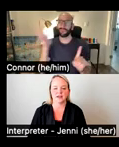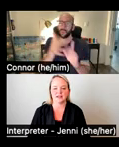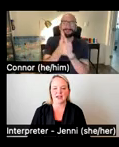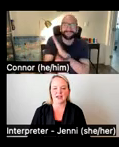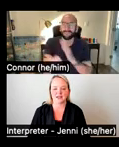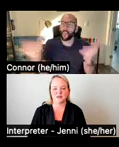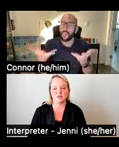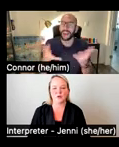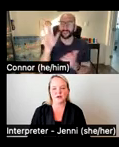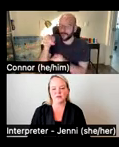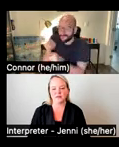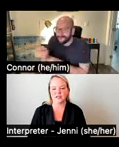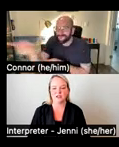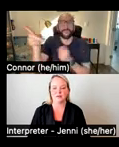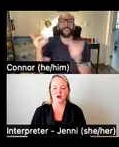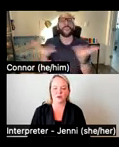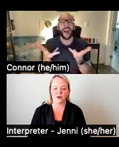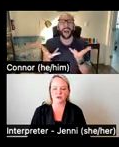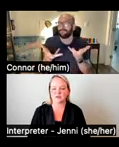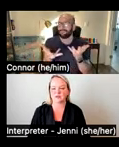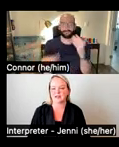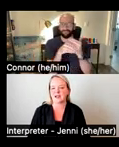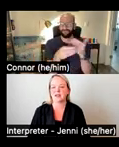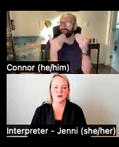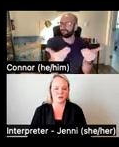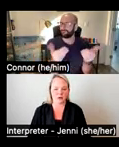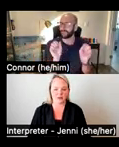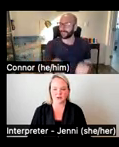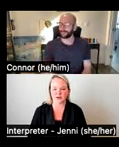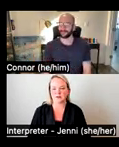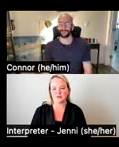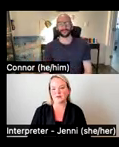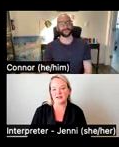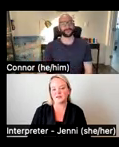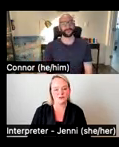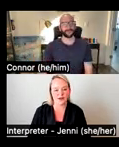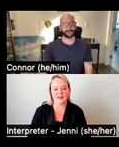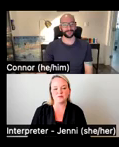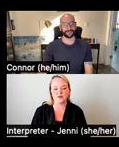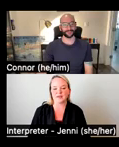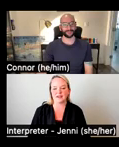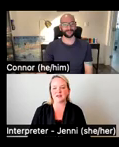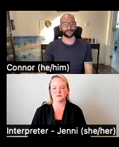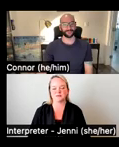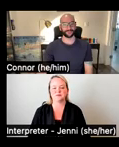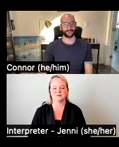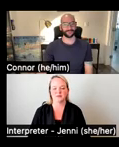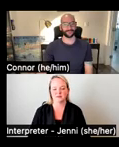can go ahead and add more information about where your skills lie, what you are able to provide. So go ahead and put that